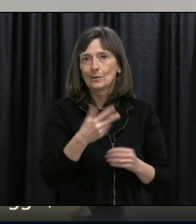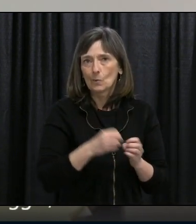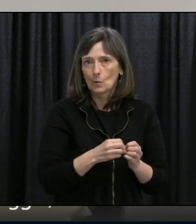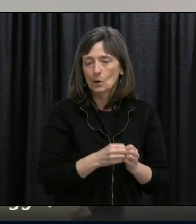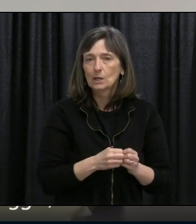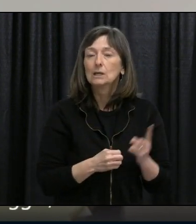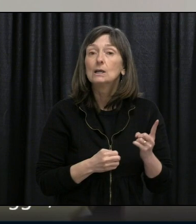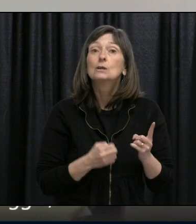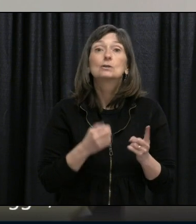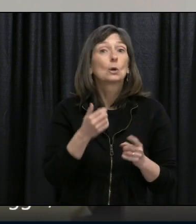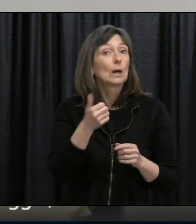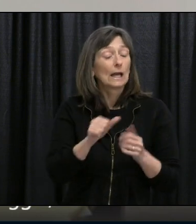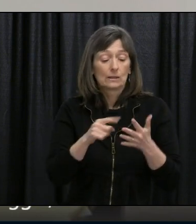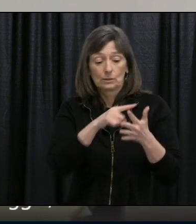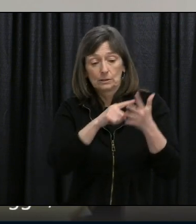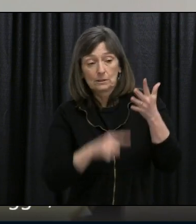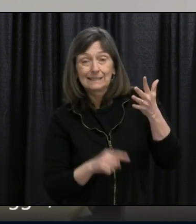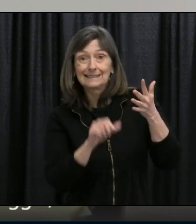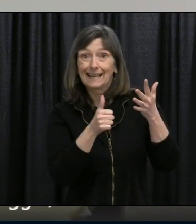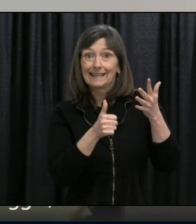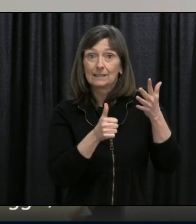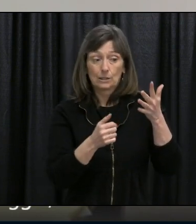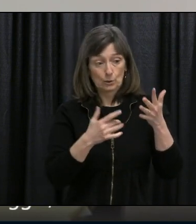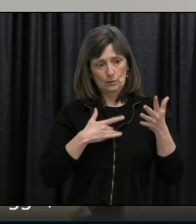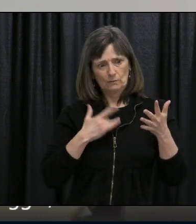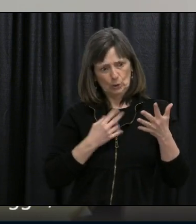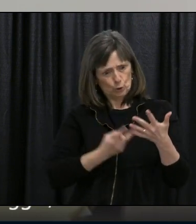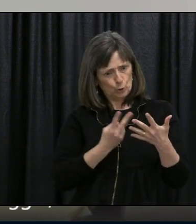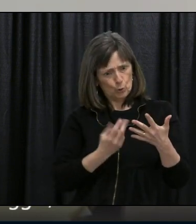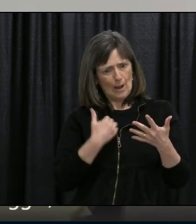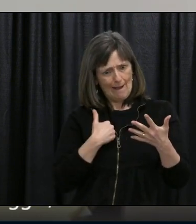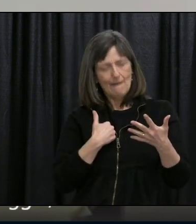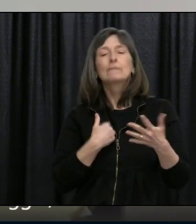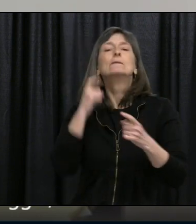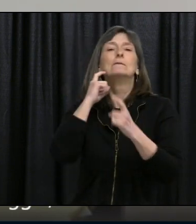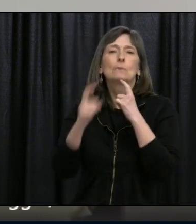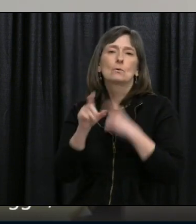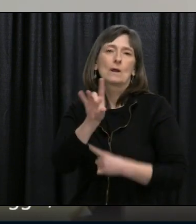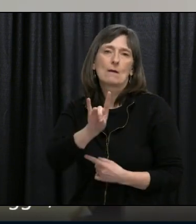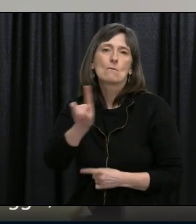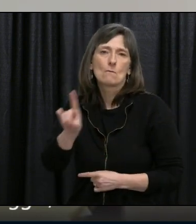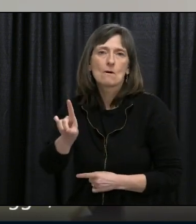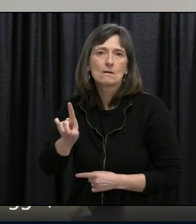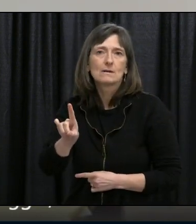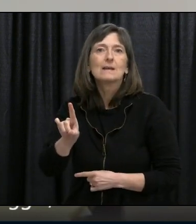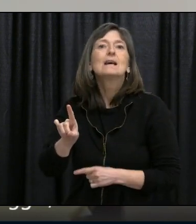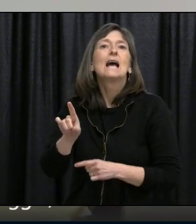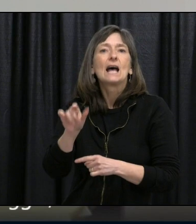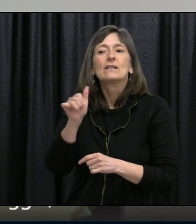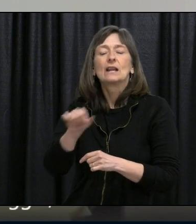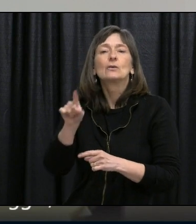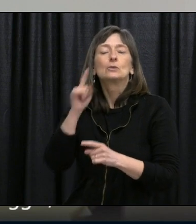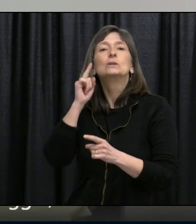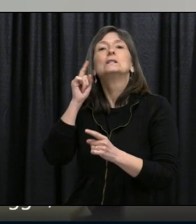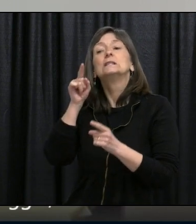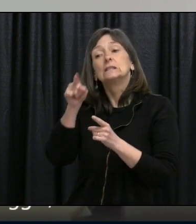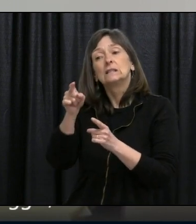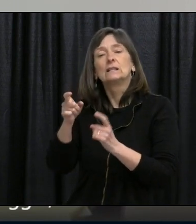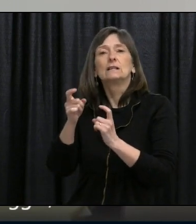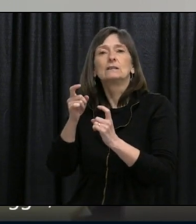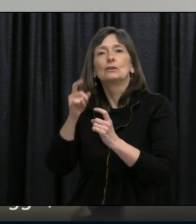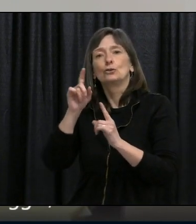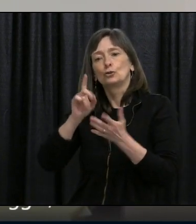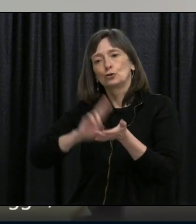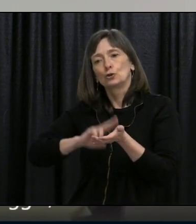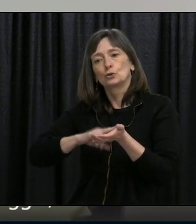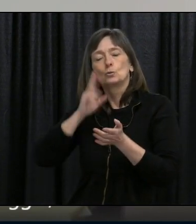for you to call 811 and make arrangements to have an appropriate test. Obviously, till the result of that